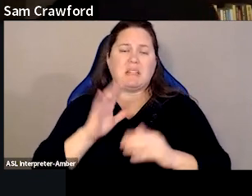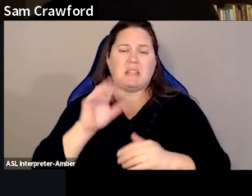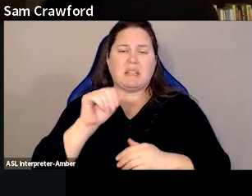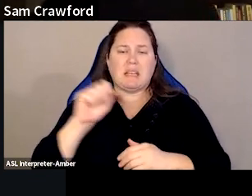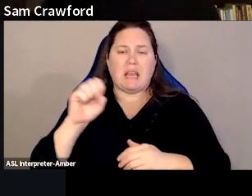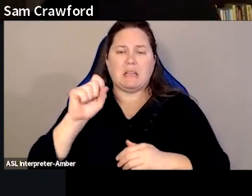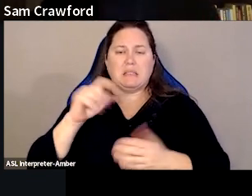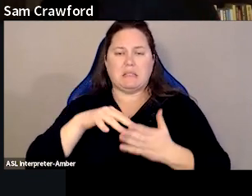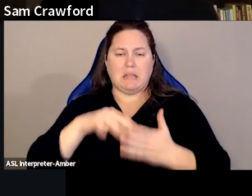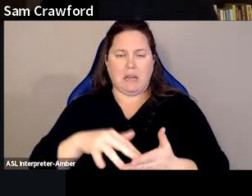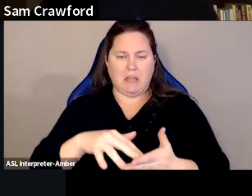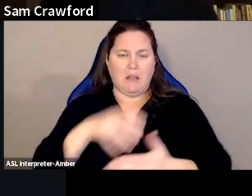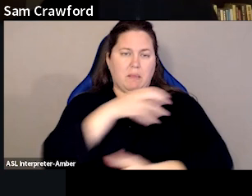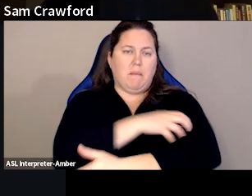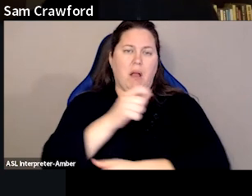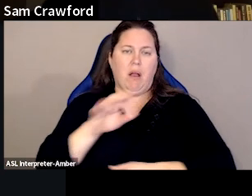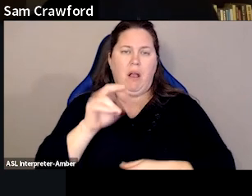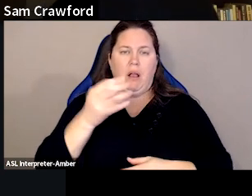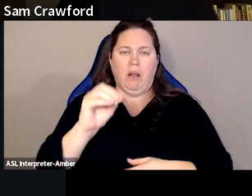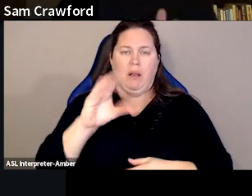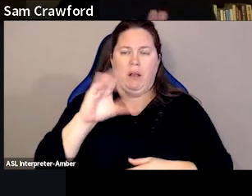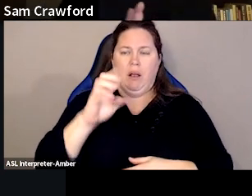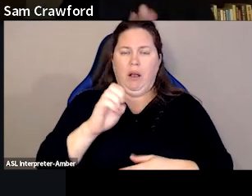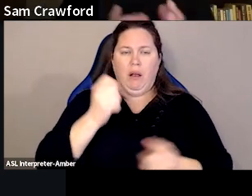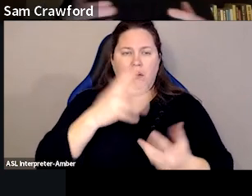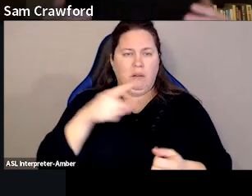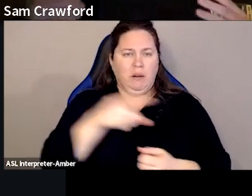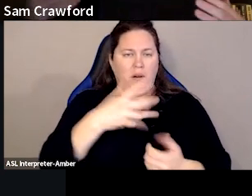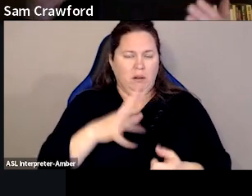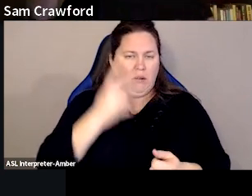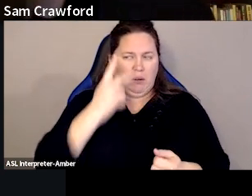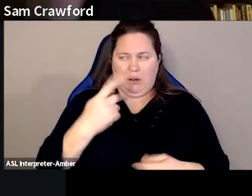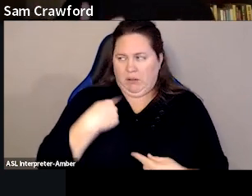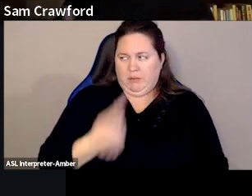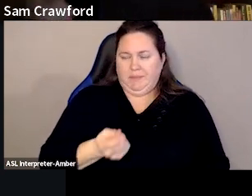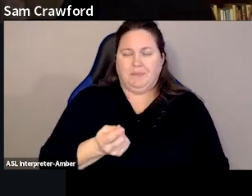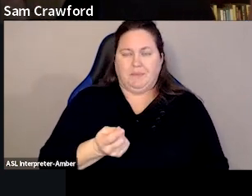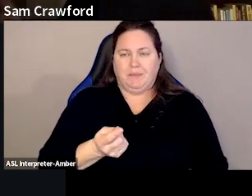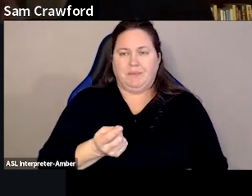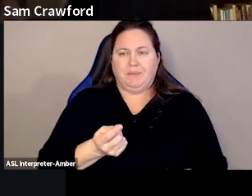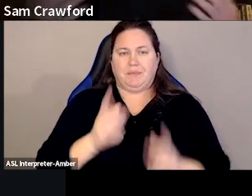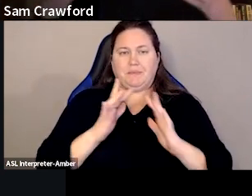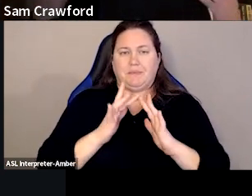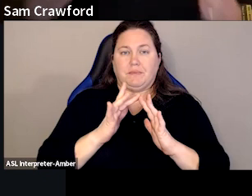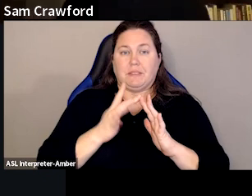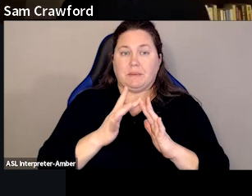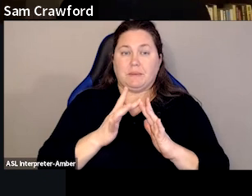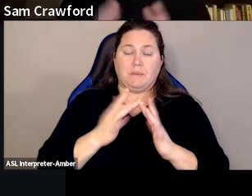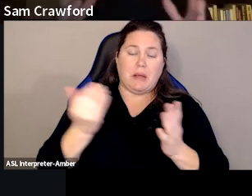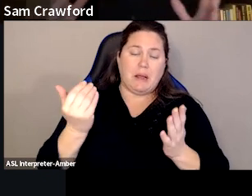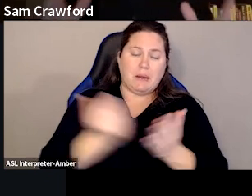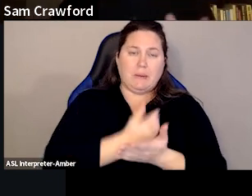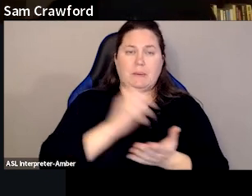no code. And as a lot of you will have seen over the past few months, the network have had a brand new site built by yours